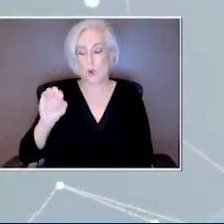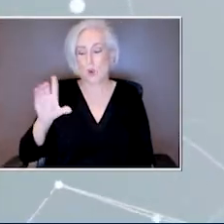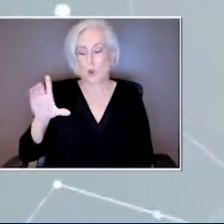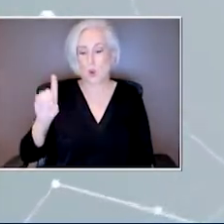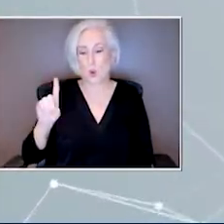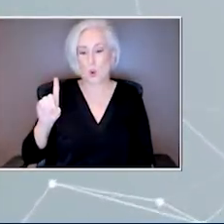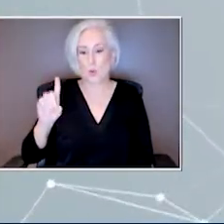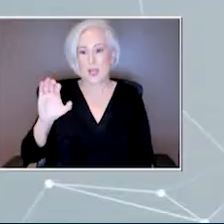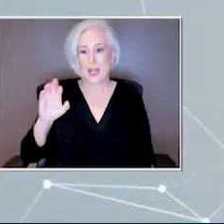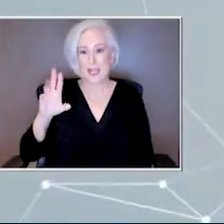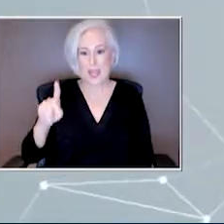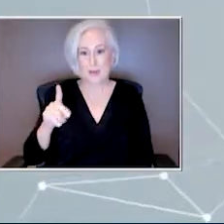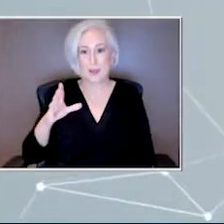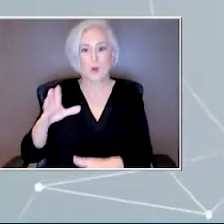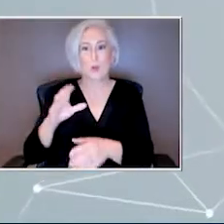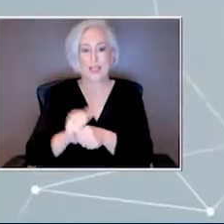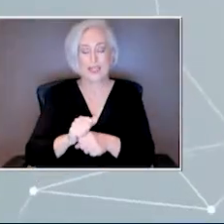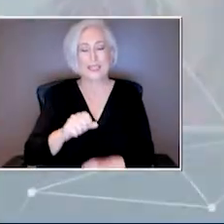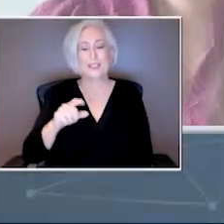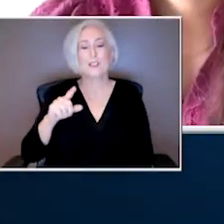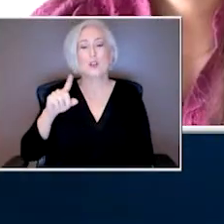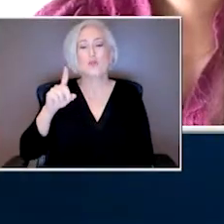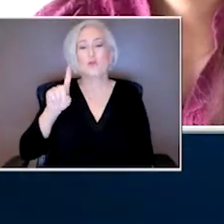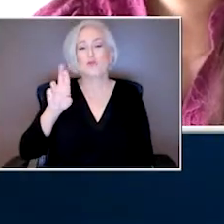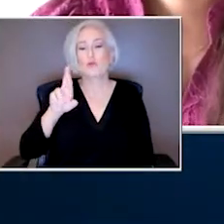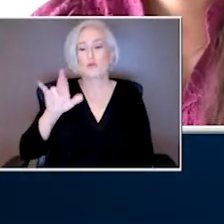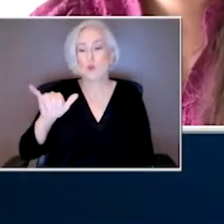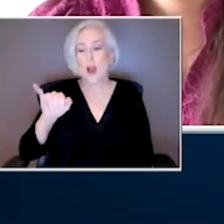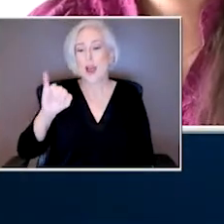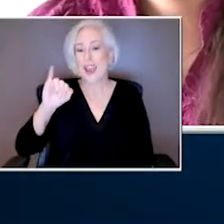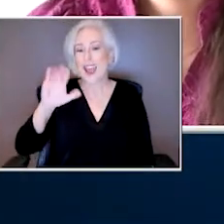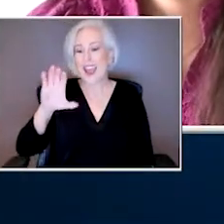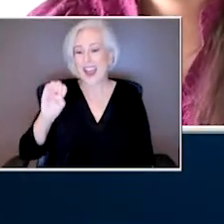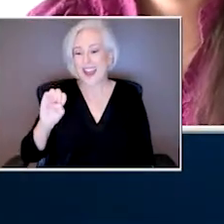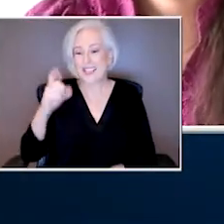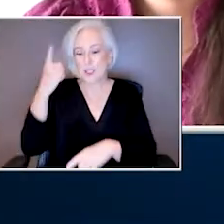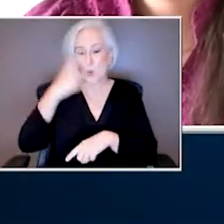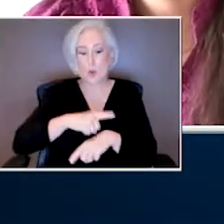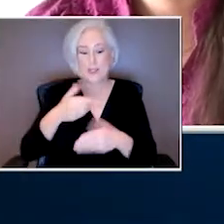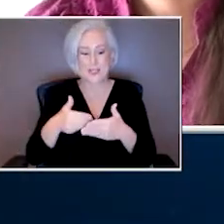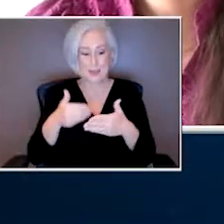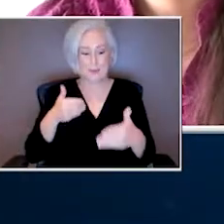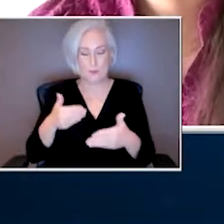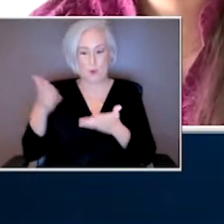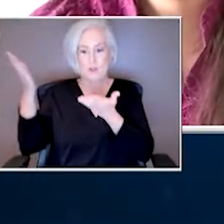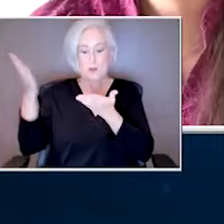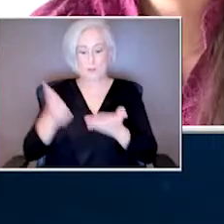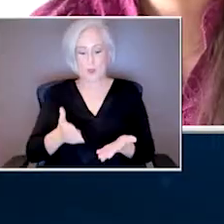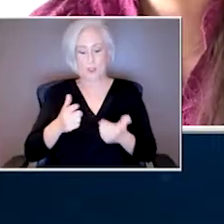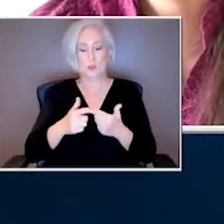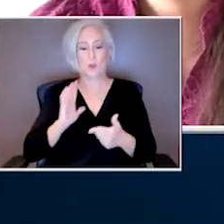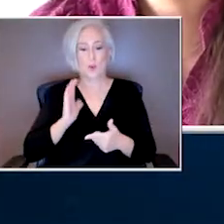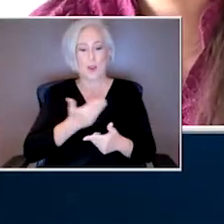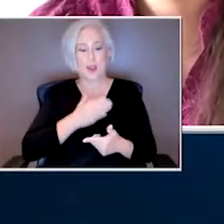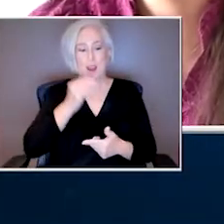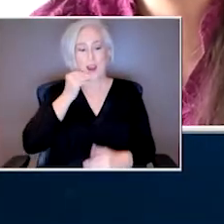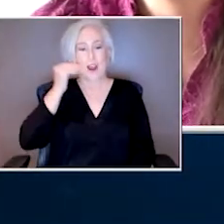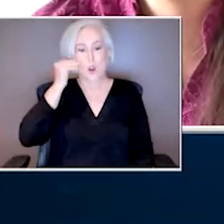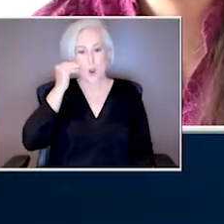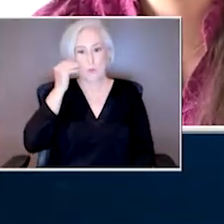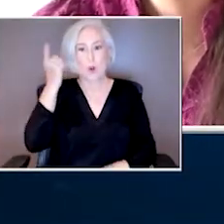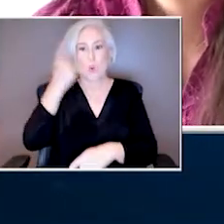delivery of dry ice the day before. We found somebody local that delivers to our house. So we get that delivery the day